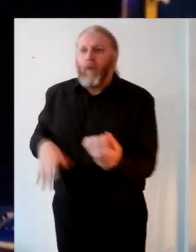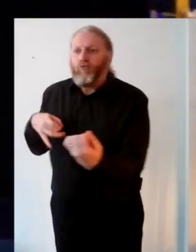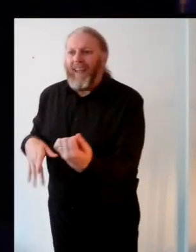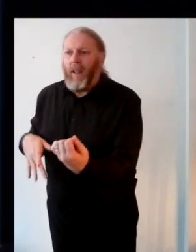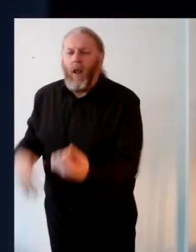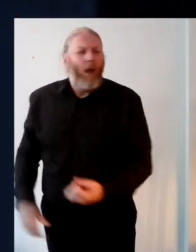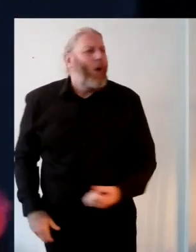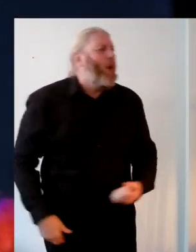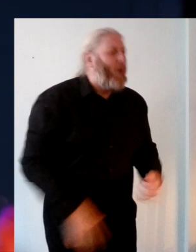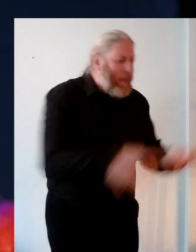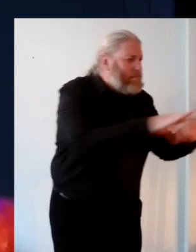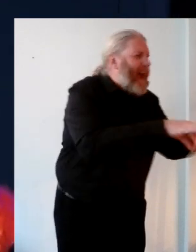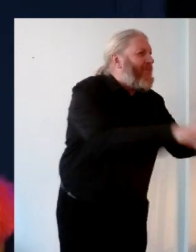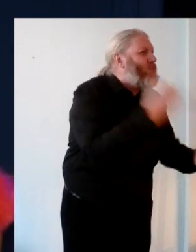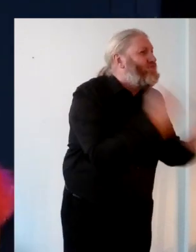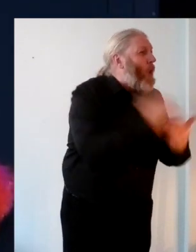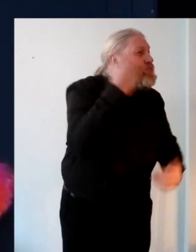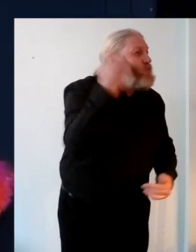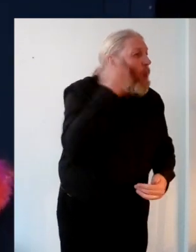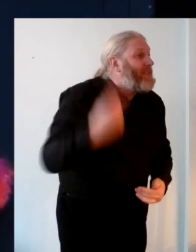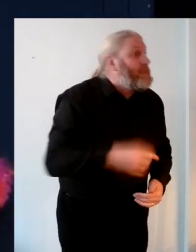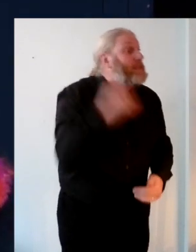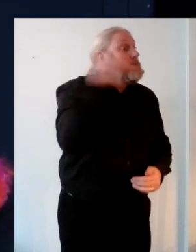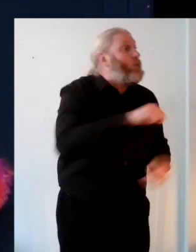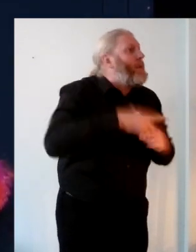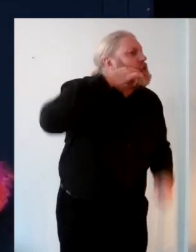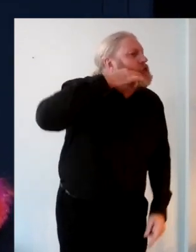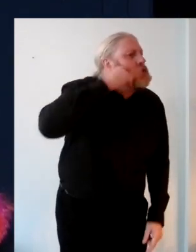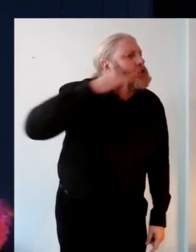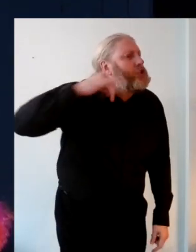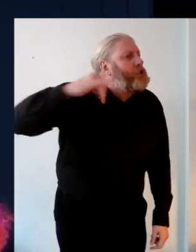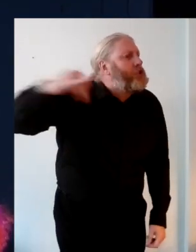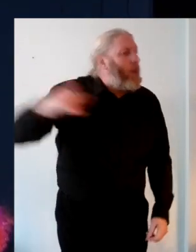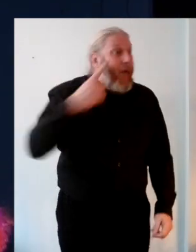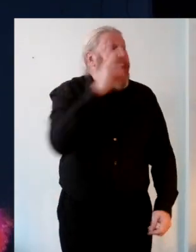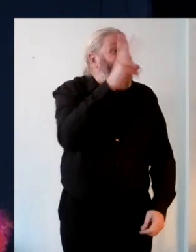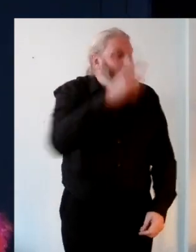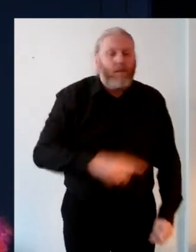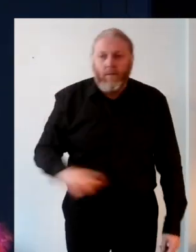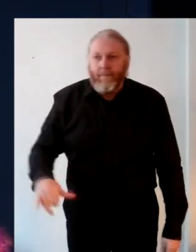That's the wrong sound cue. It's supposed to go, like a dead phone. I'll try again.